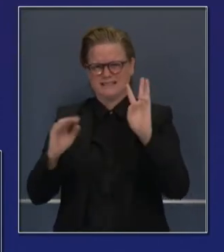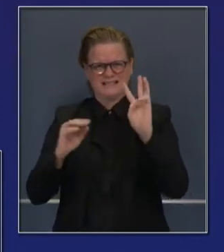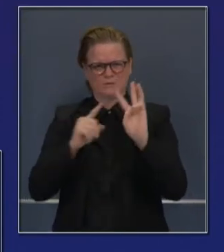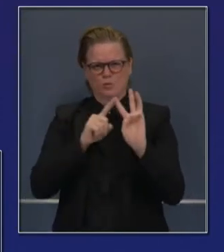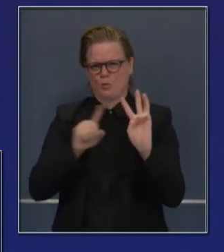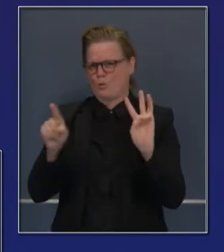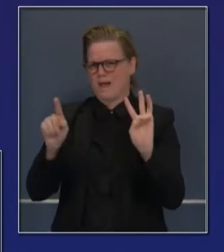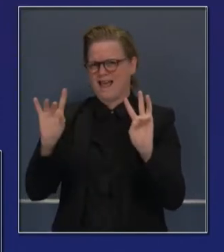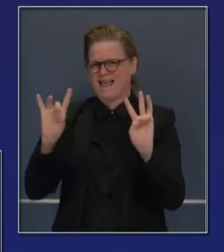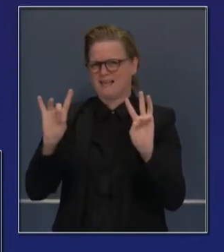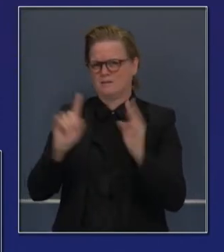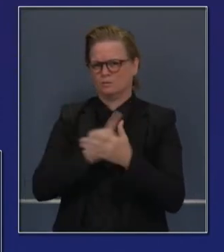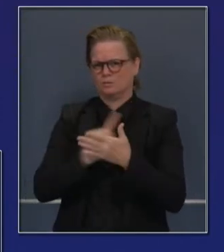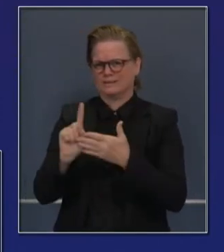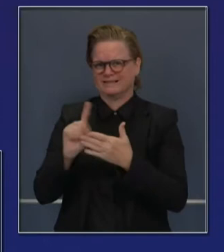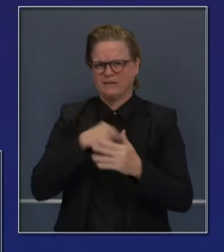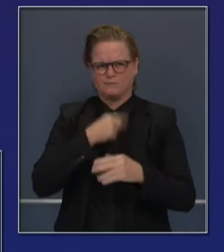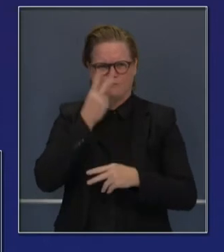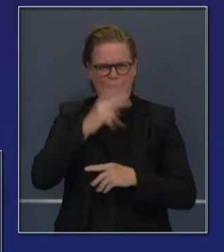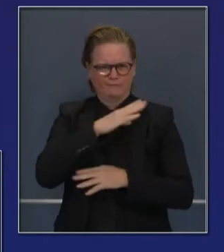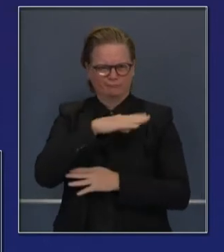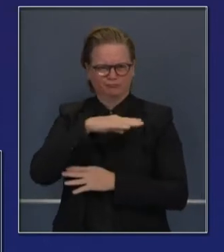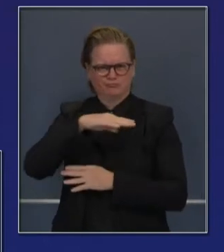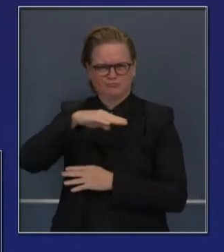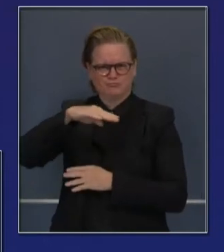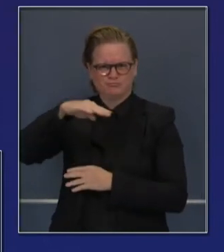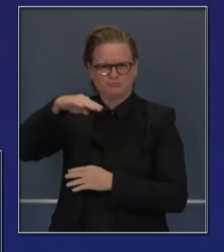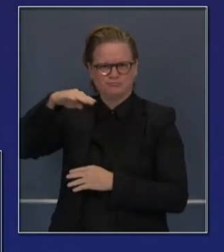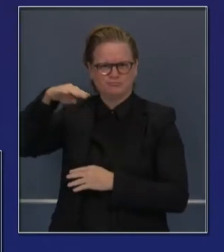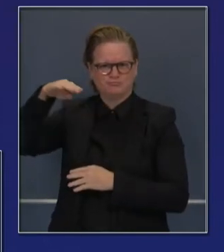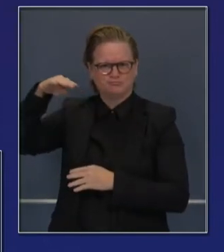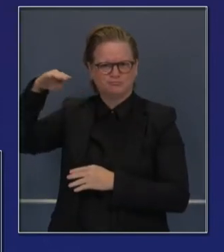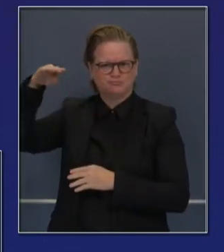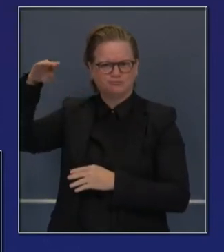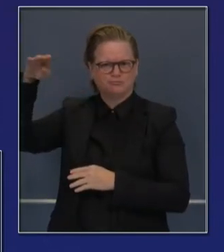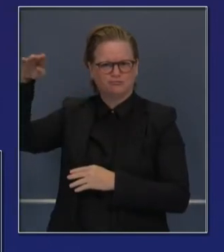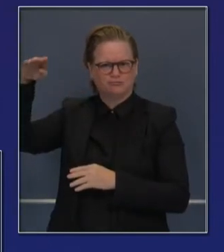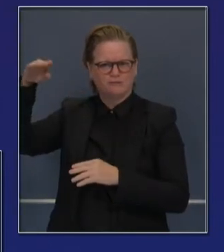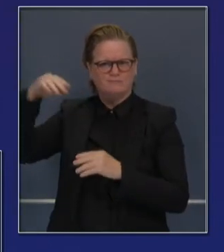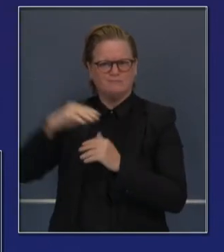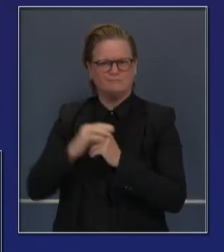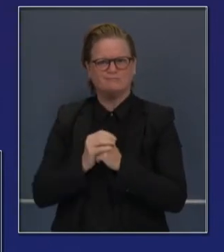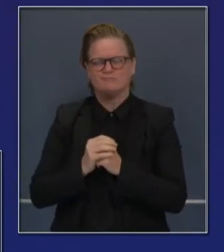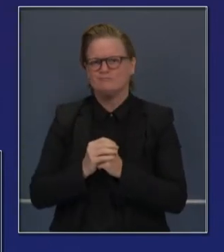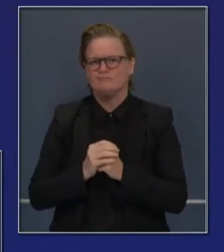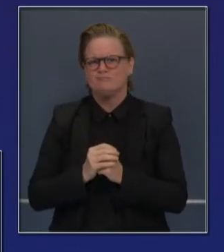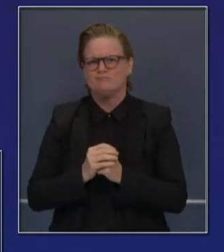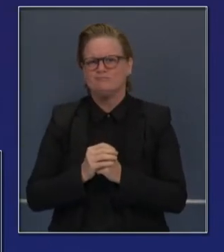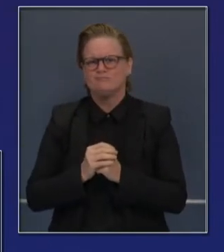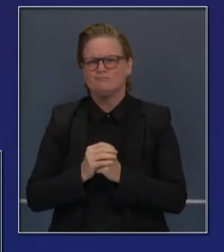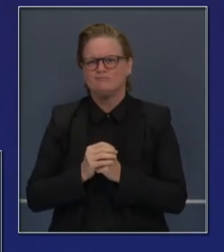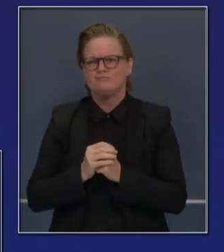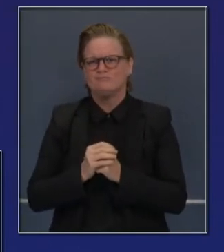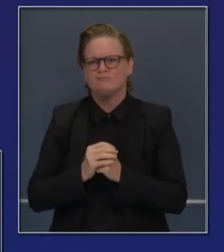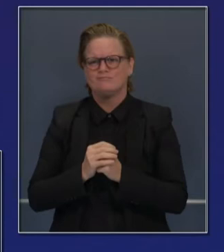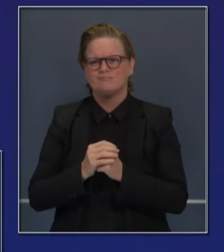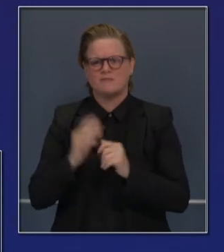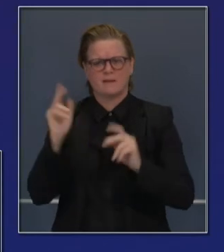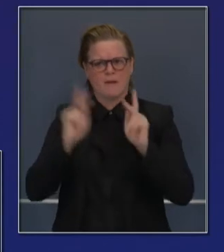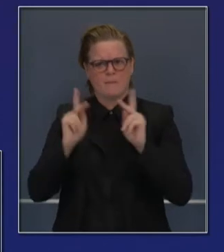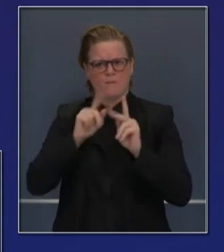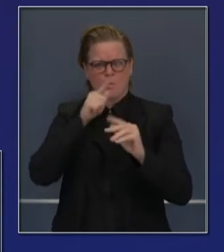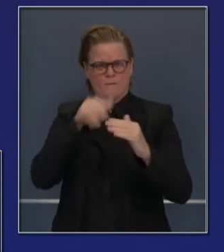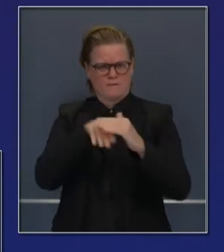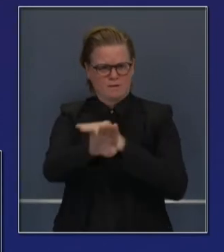increase, 89% increase over the 14-day period of people that have been hospitalized that have tested positive